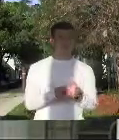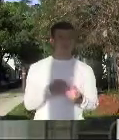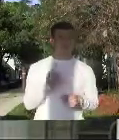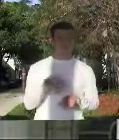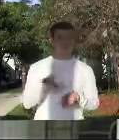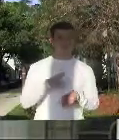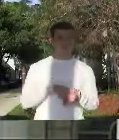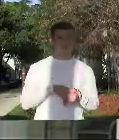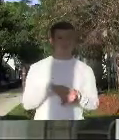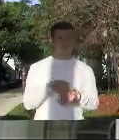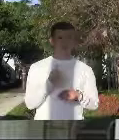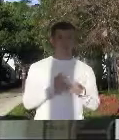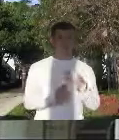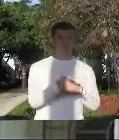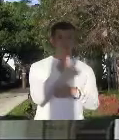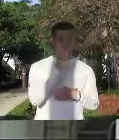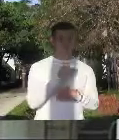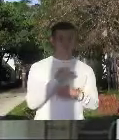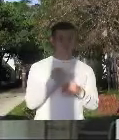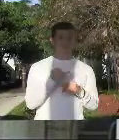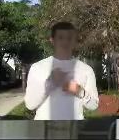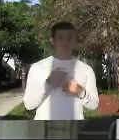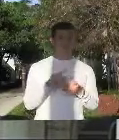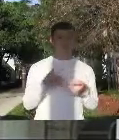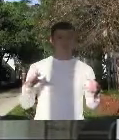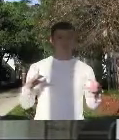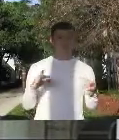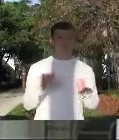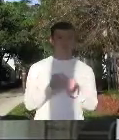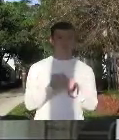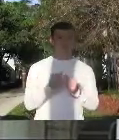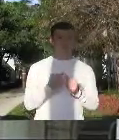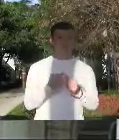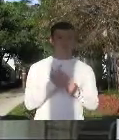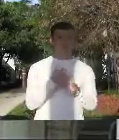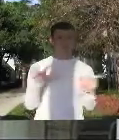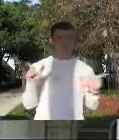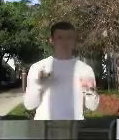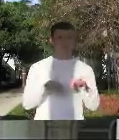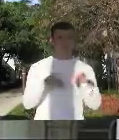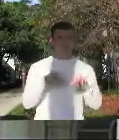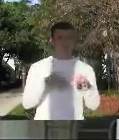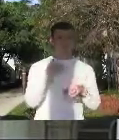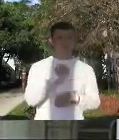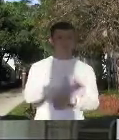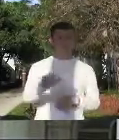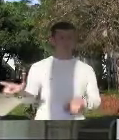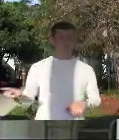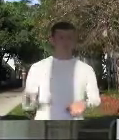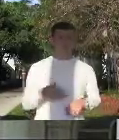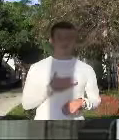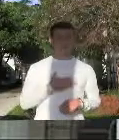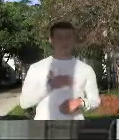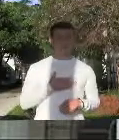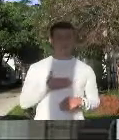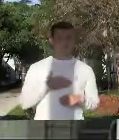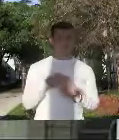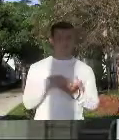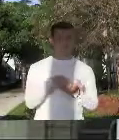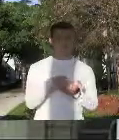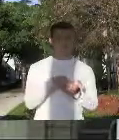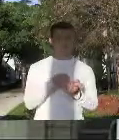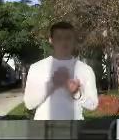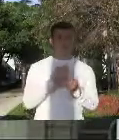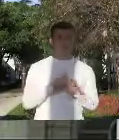One nation, under God Indivisible, with liberty and justice for all Please